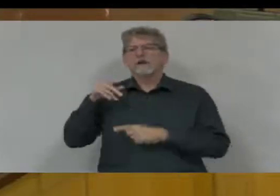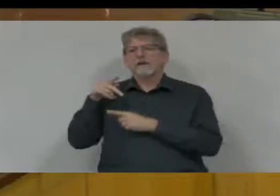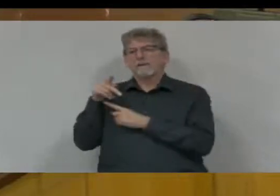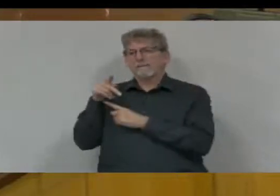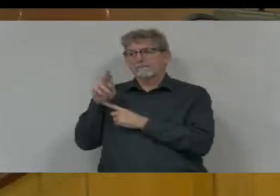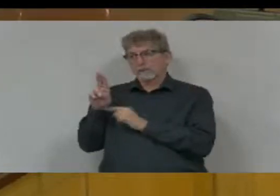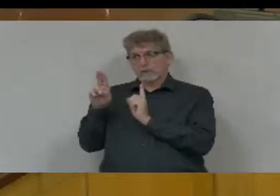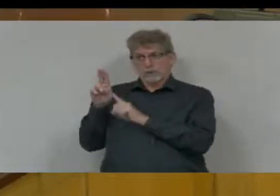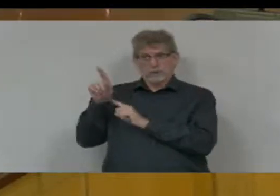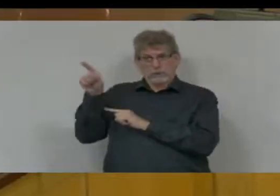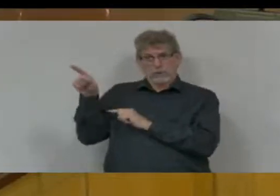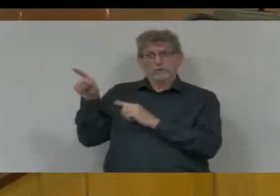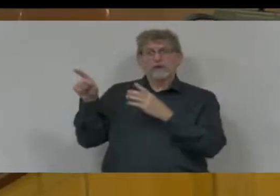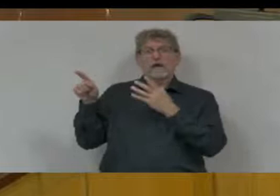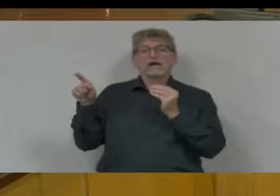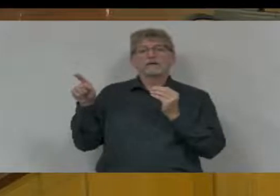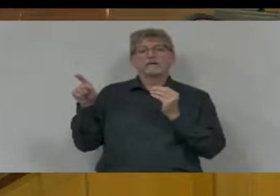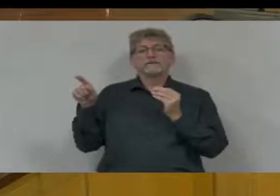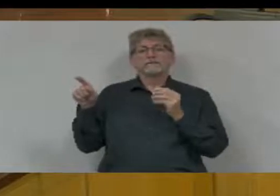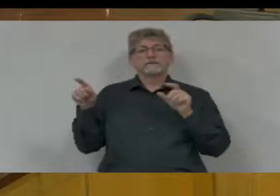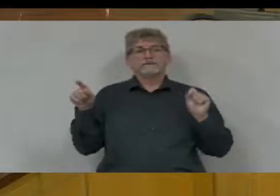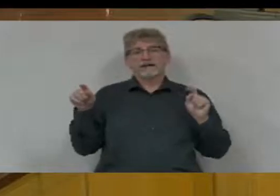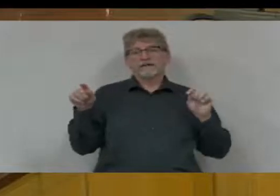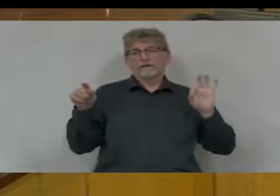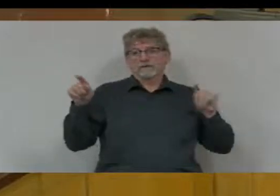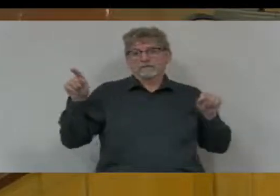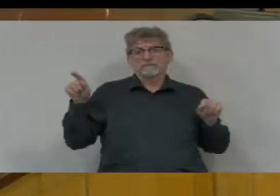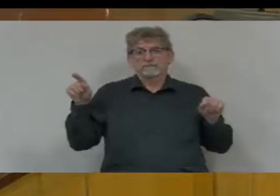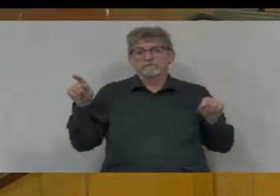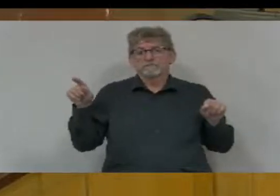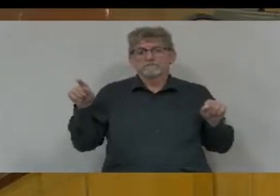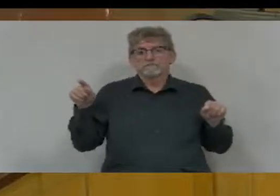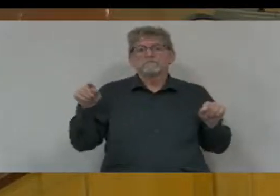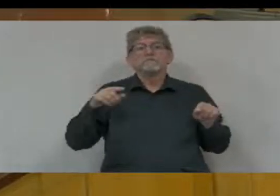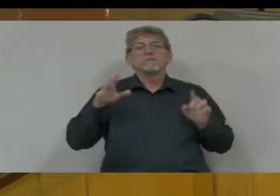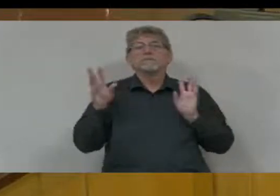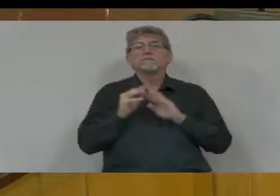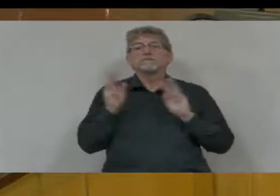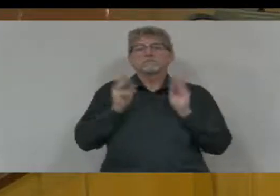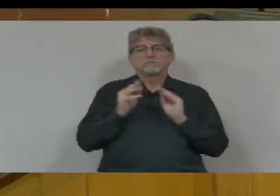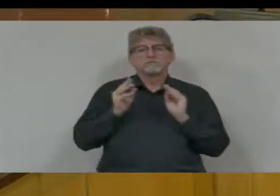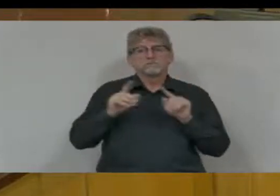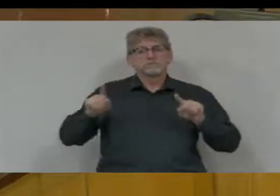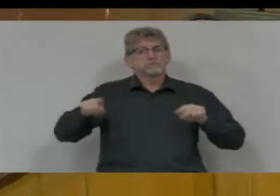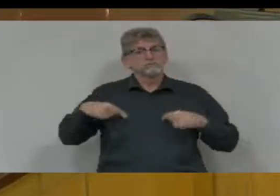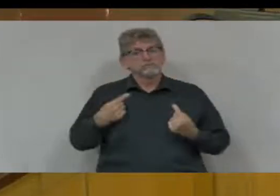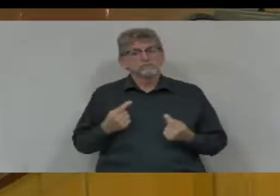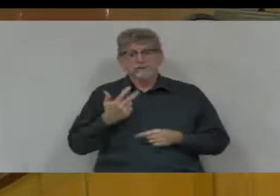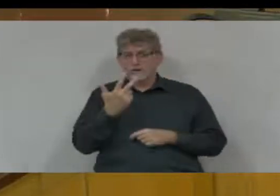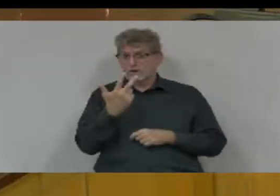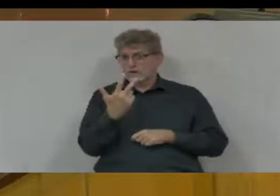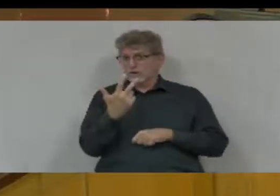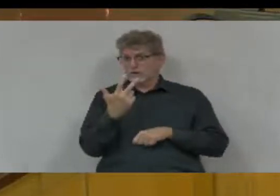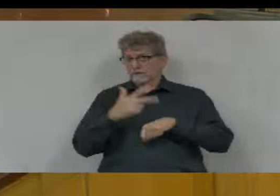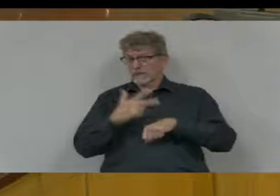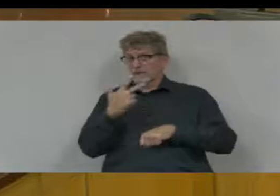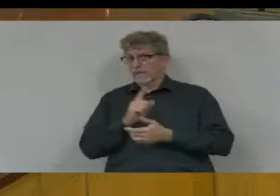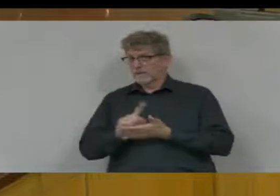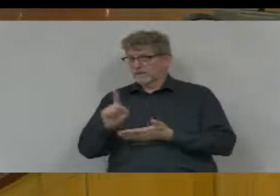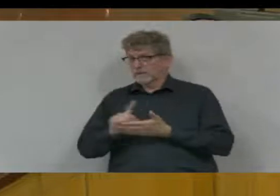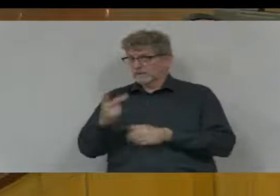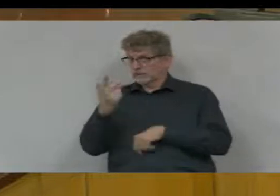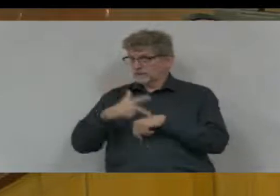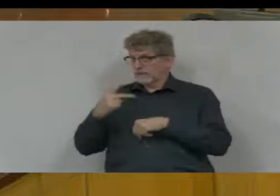Bean's leading, we have been meeting right now 3 times a week. We meet at 9:30 in the